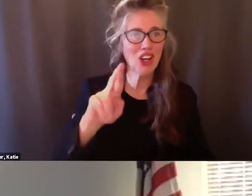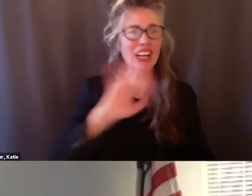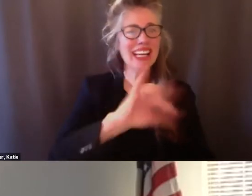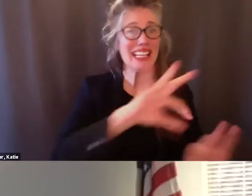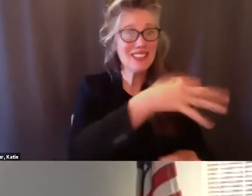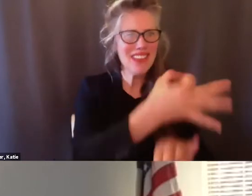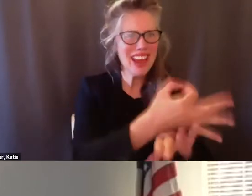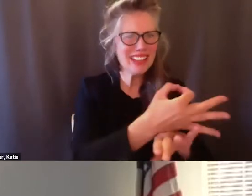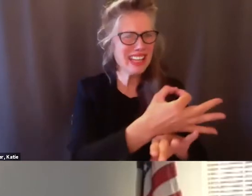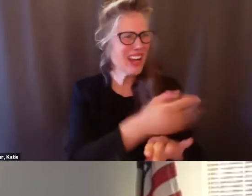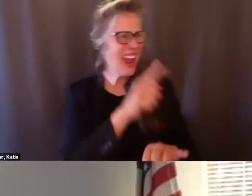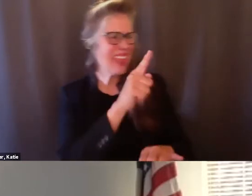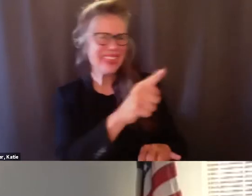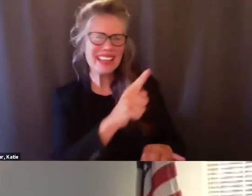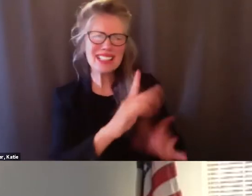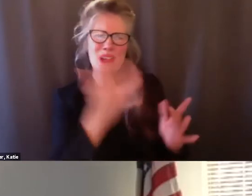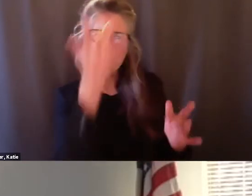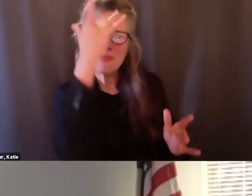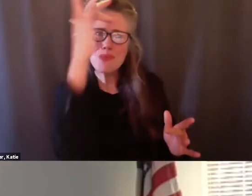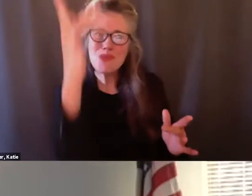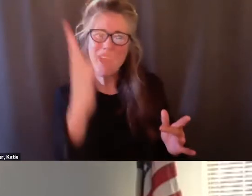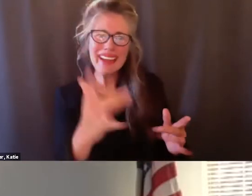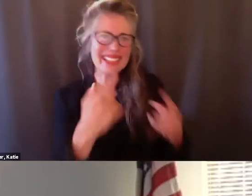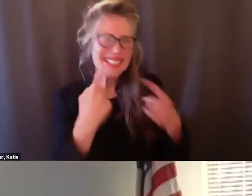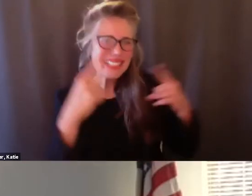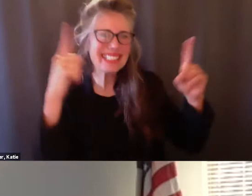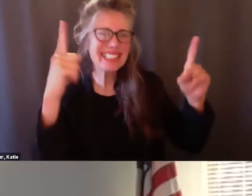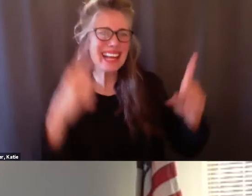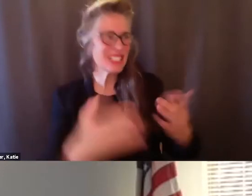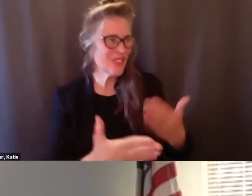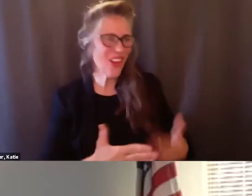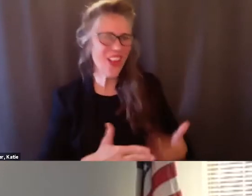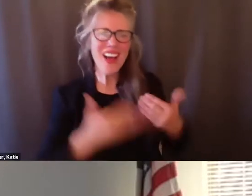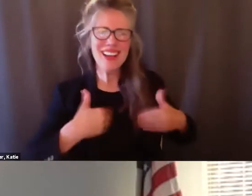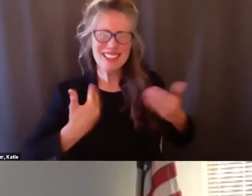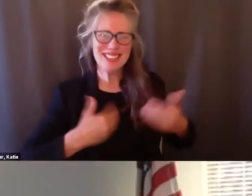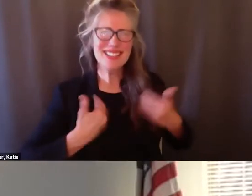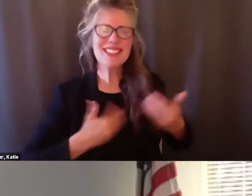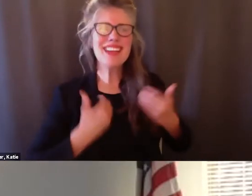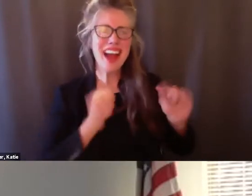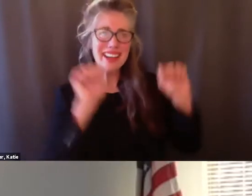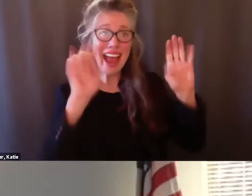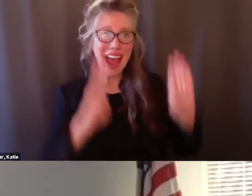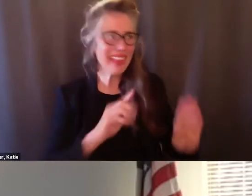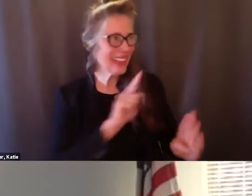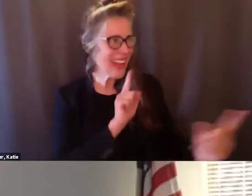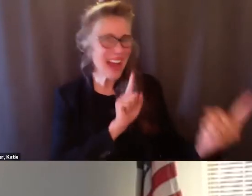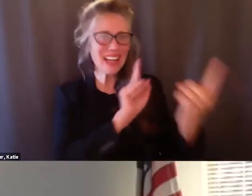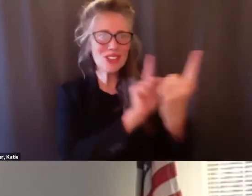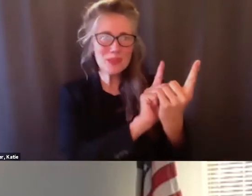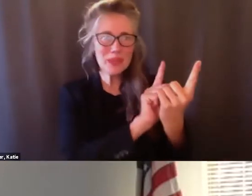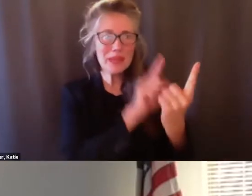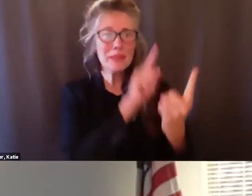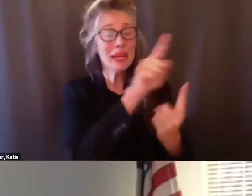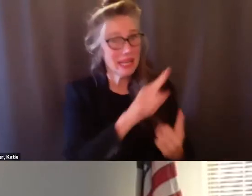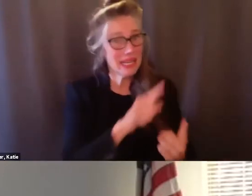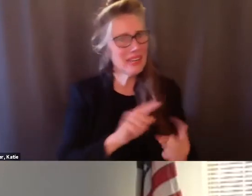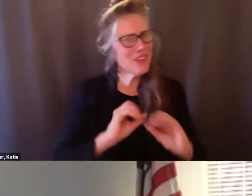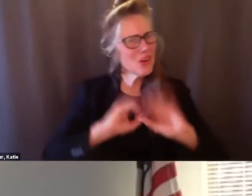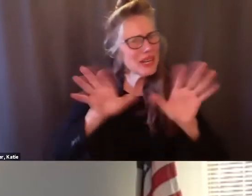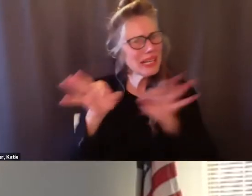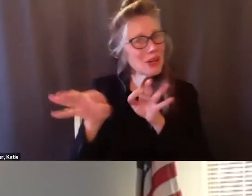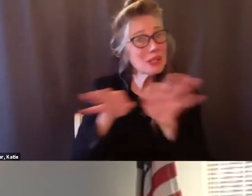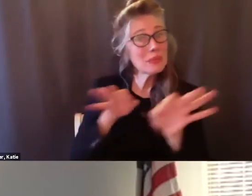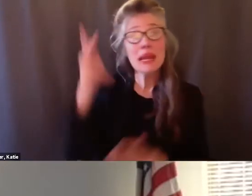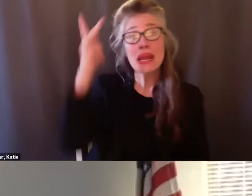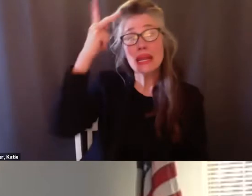this bright, generous, and really successful young athlete who articulately and passionately, board members, shared his philosophy